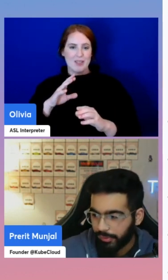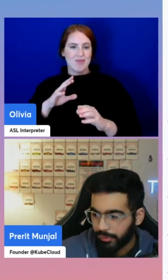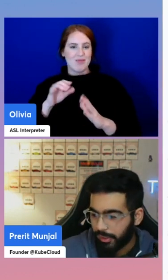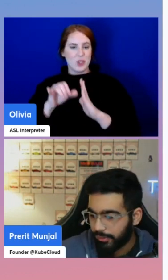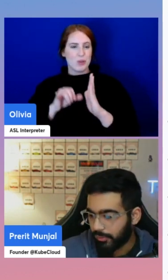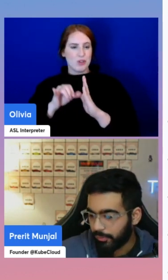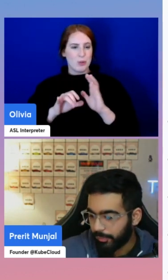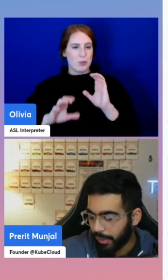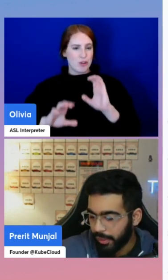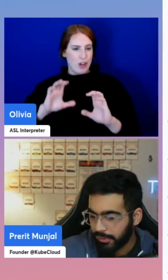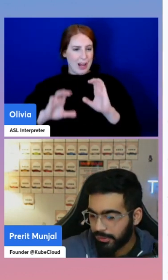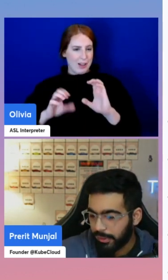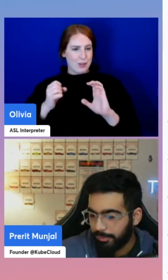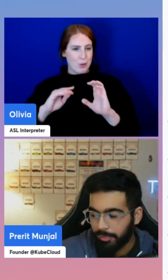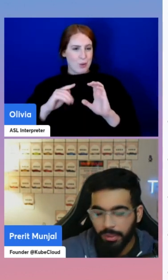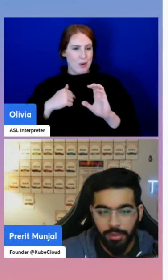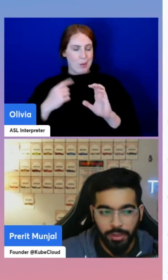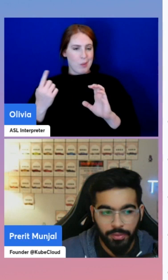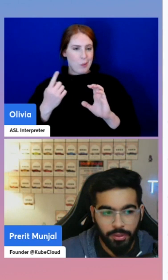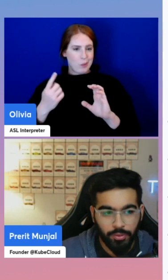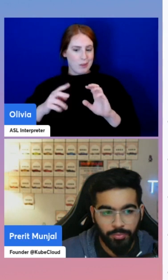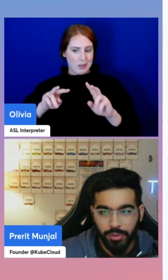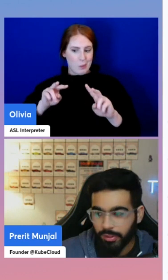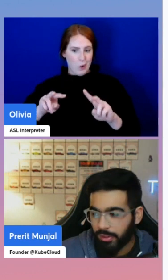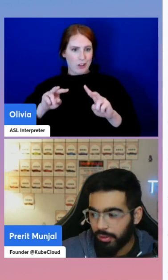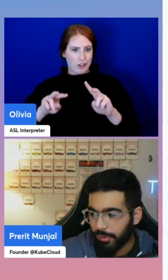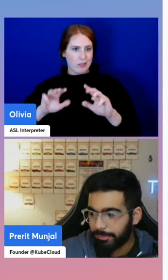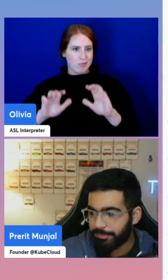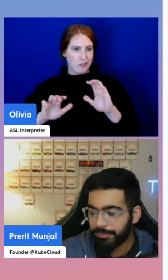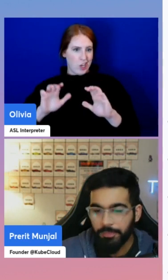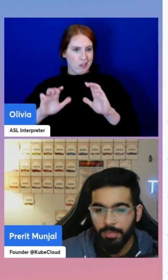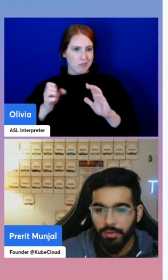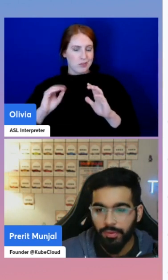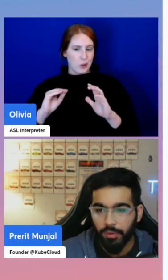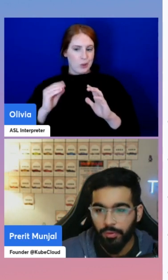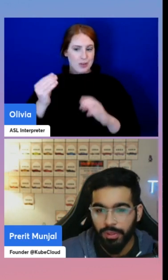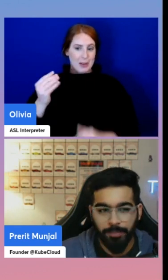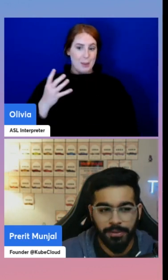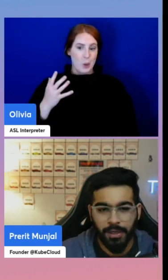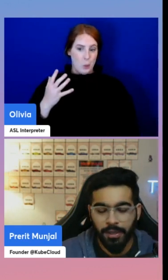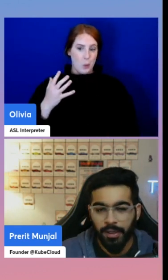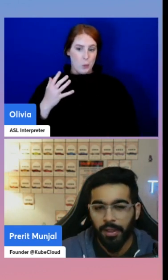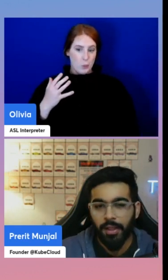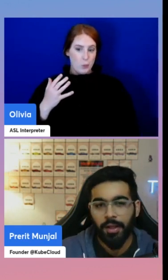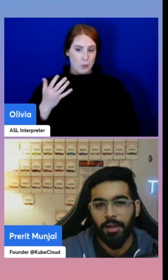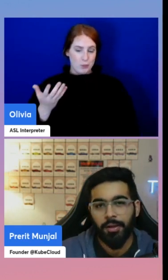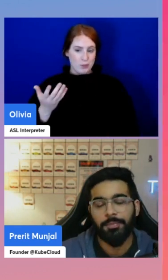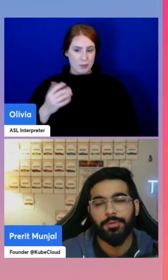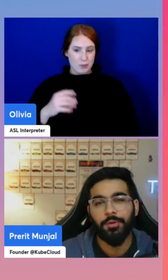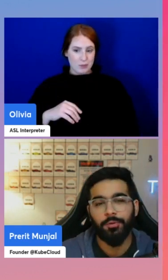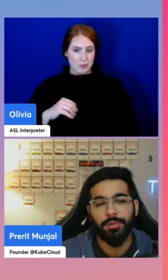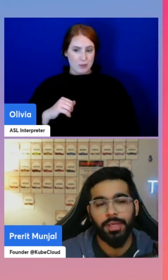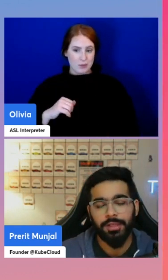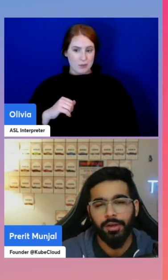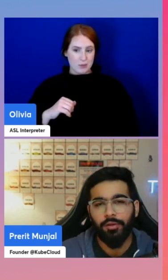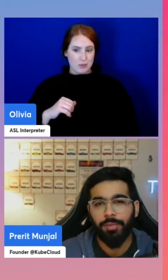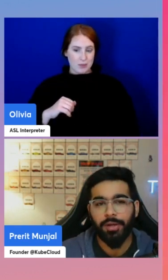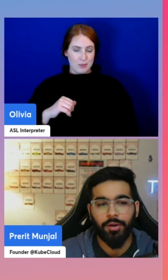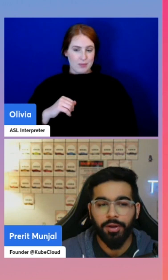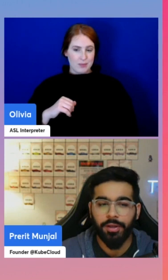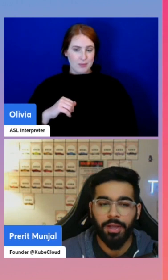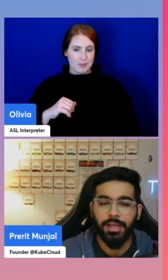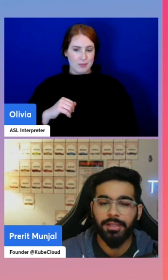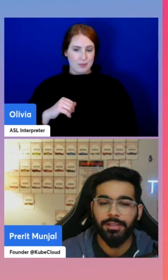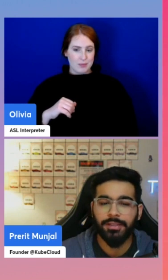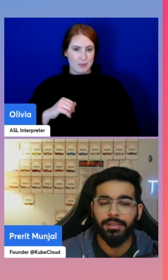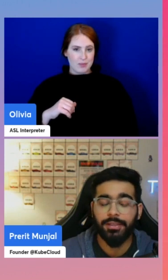continuously monitoring the chat. So just keep me updated in the YouTube chat. Okay. So let me start. So the agenda of